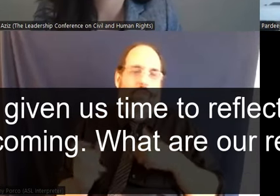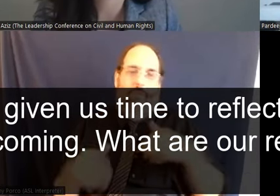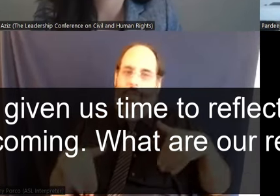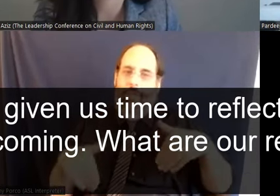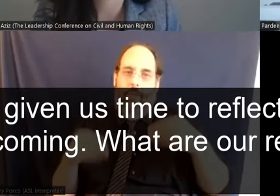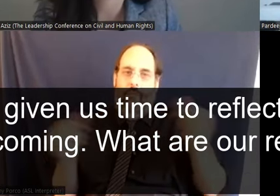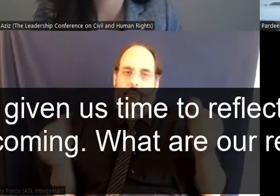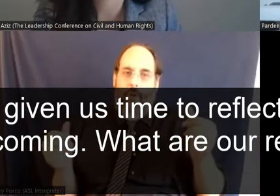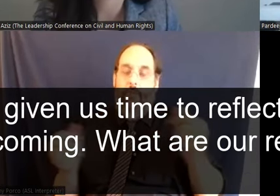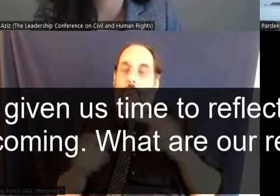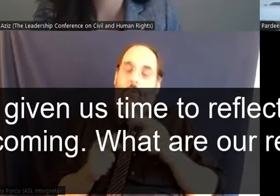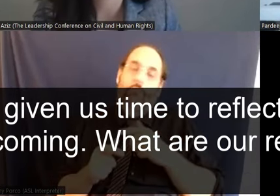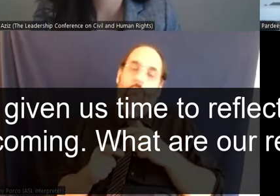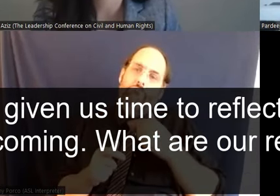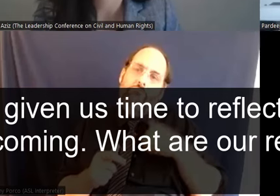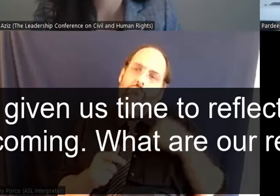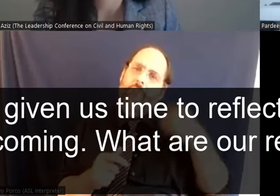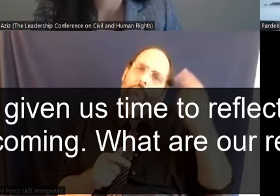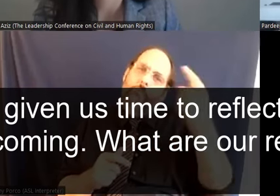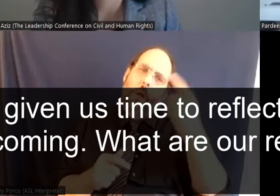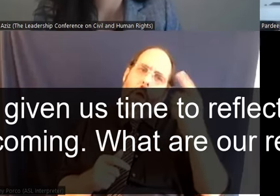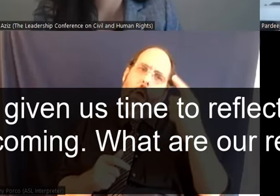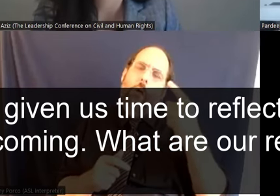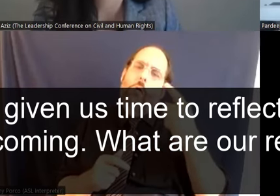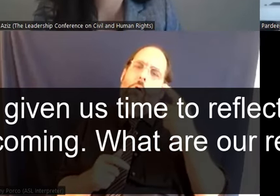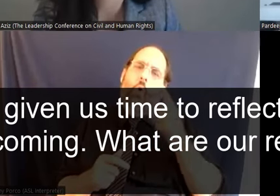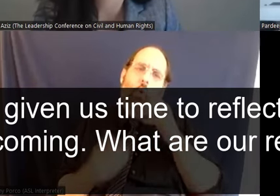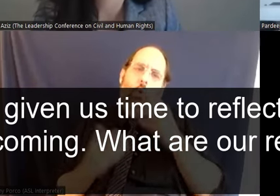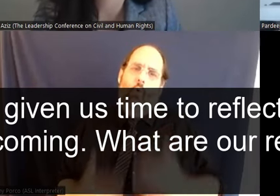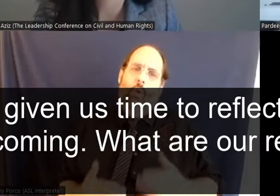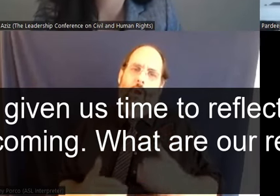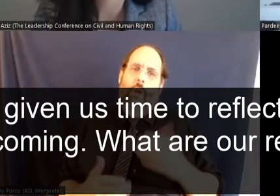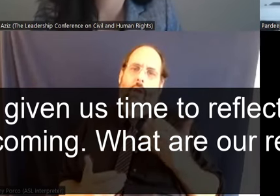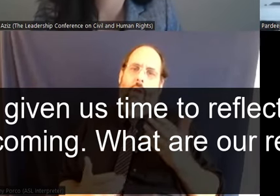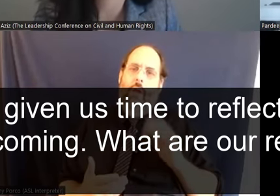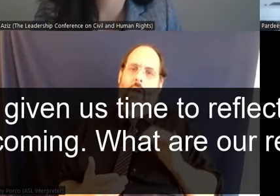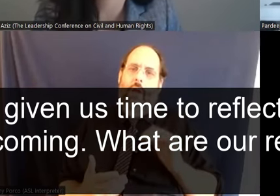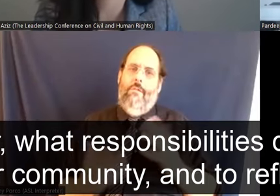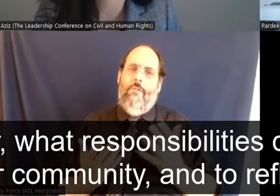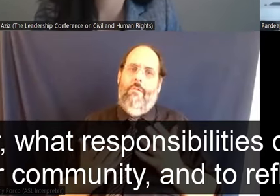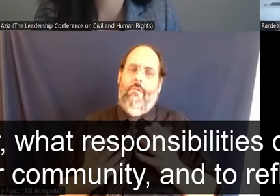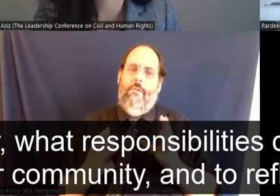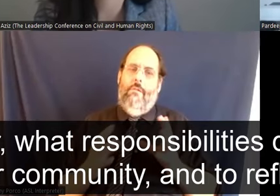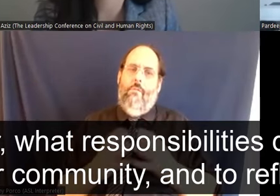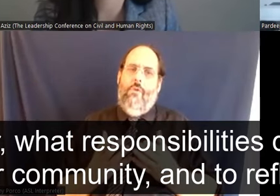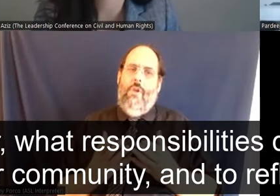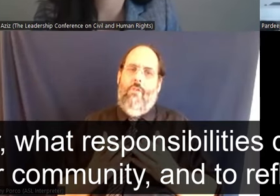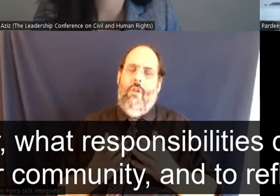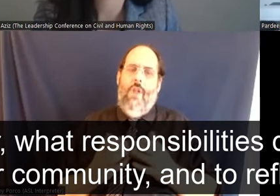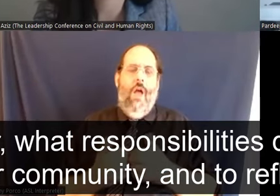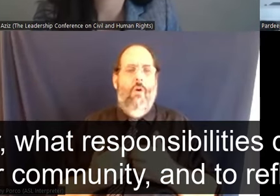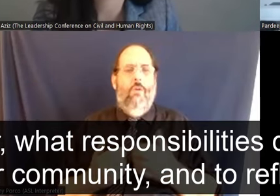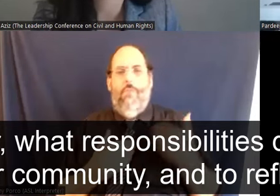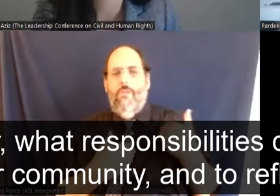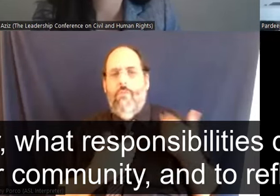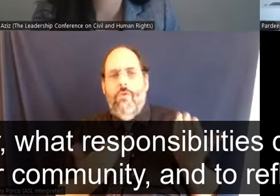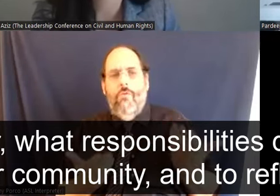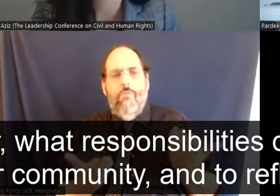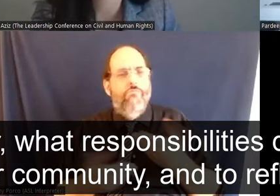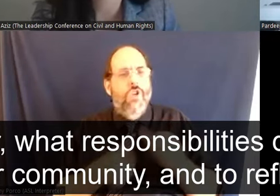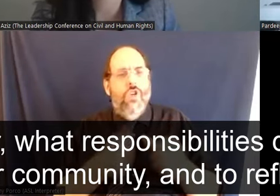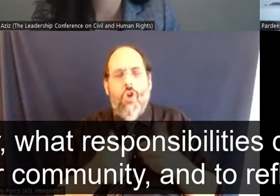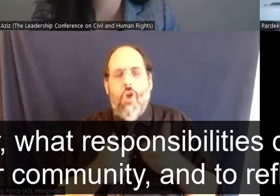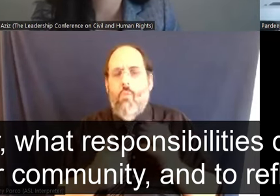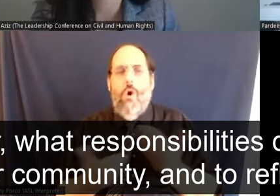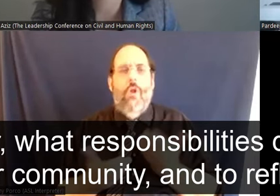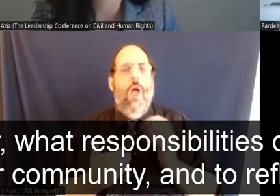given us time to reflect upon who we are becoming. What are our responsibilities to each other? What responsibilities